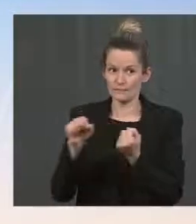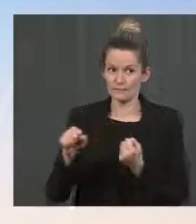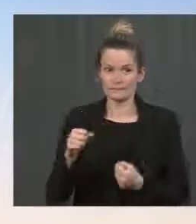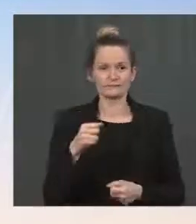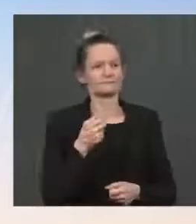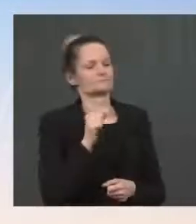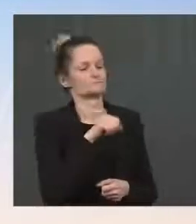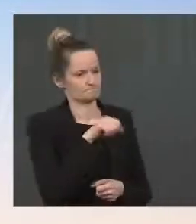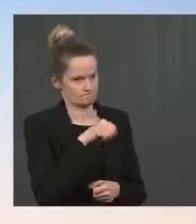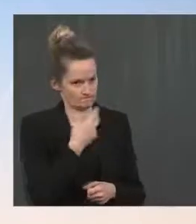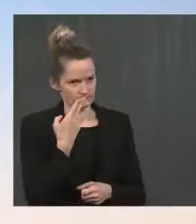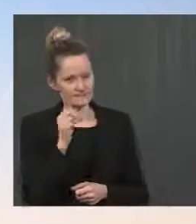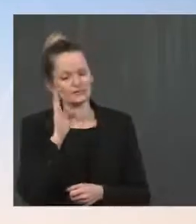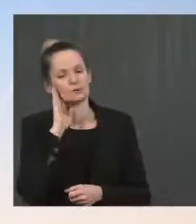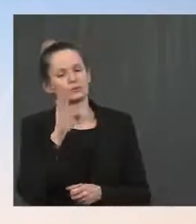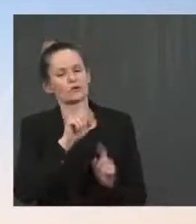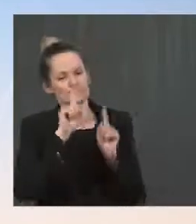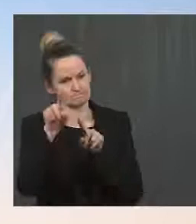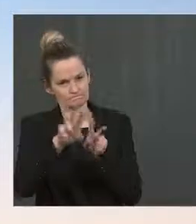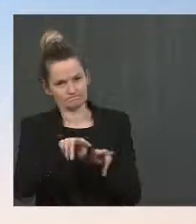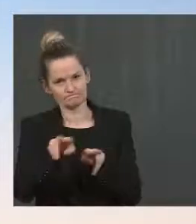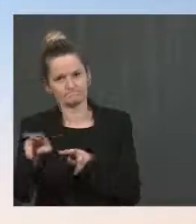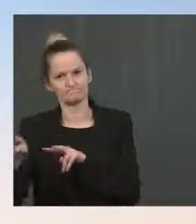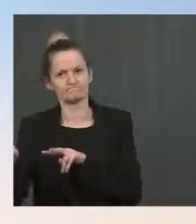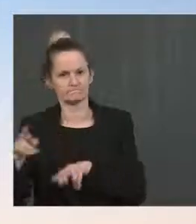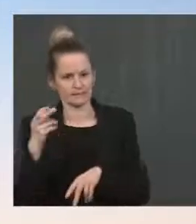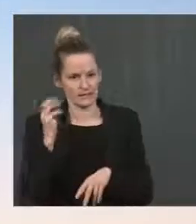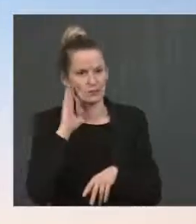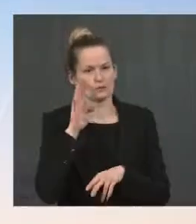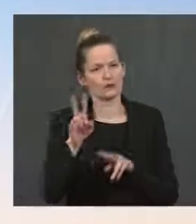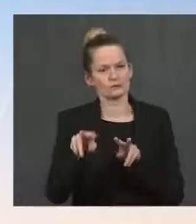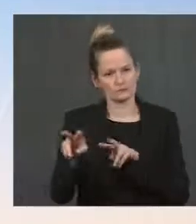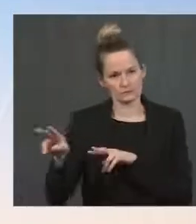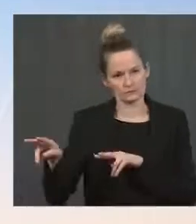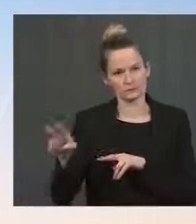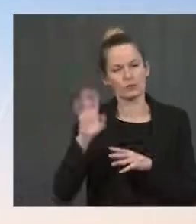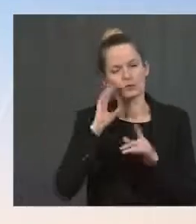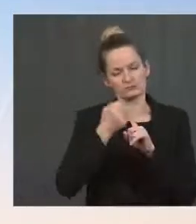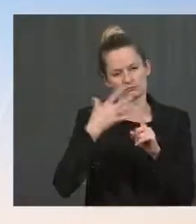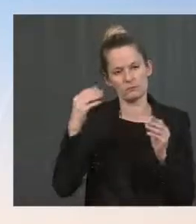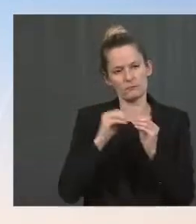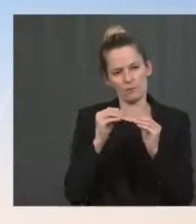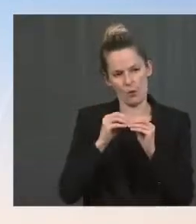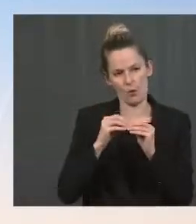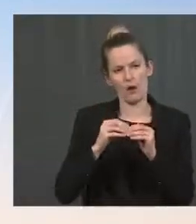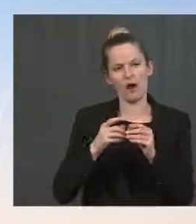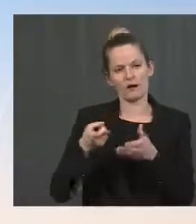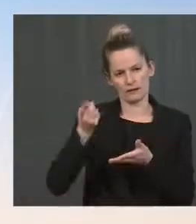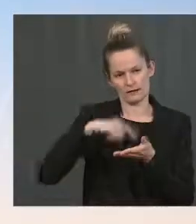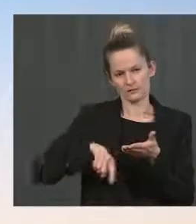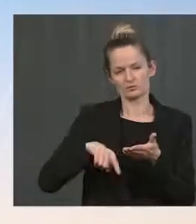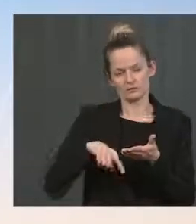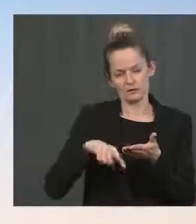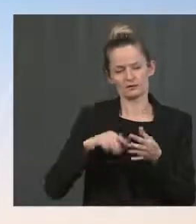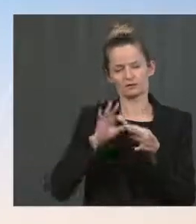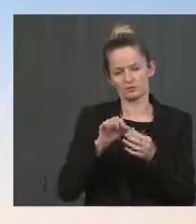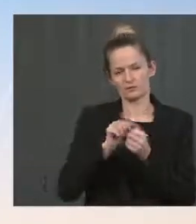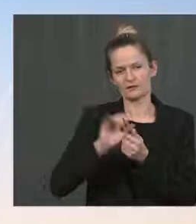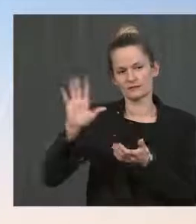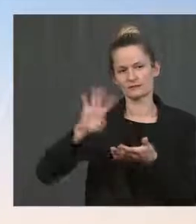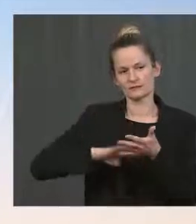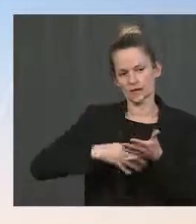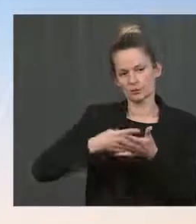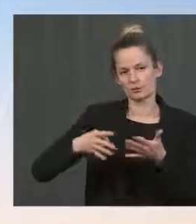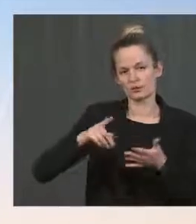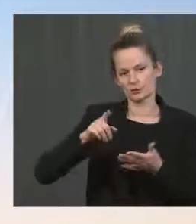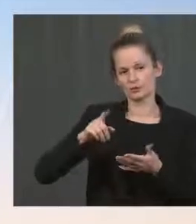to get it announced, to announce the details of his trip. That will be early next week. We hope to have those in the next 24 hours. Okay. I think I have